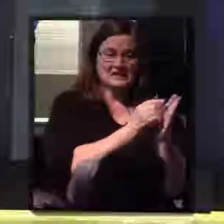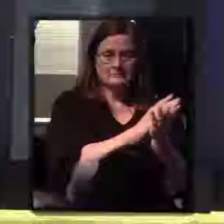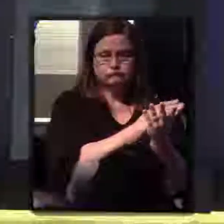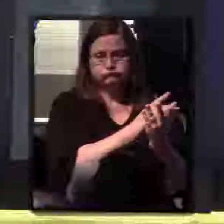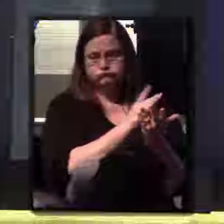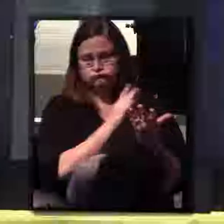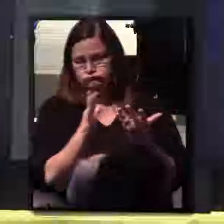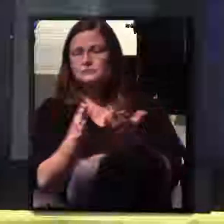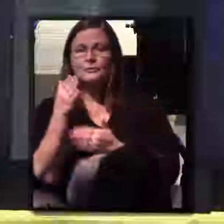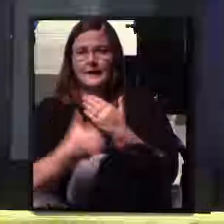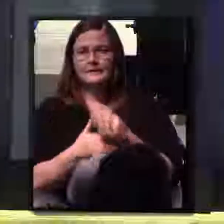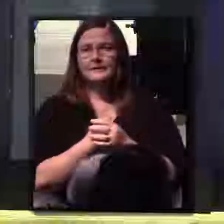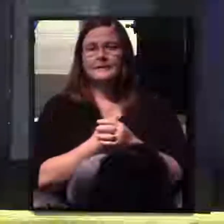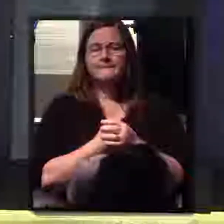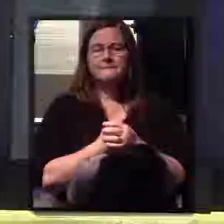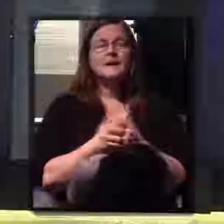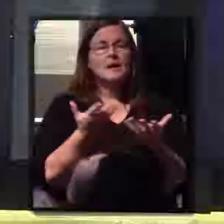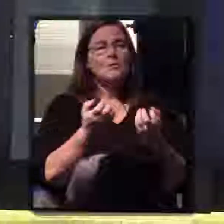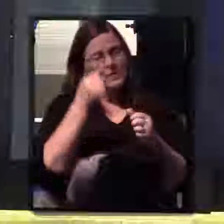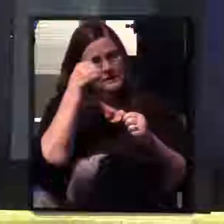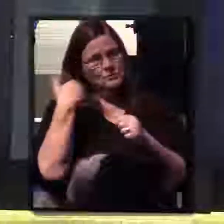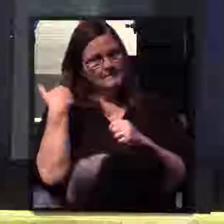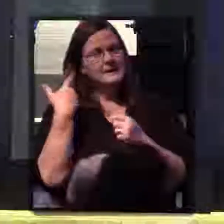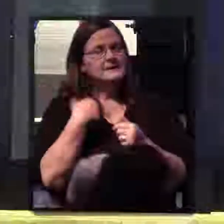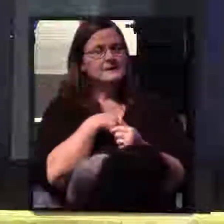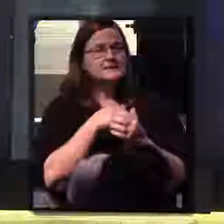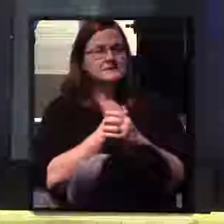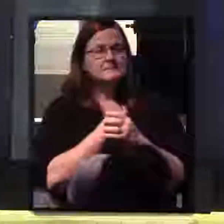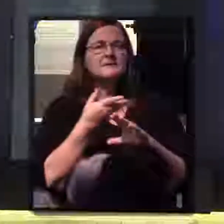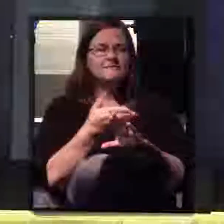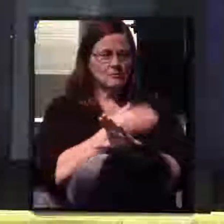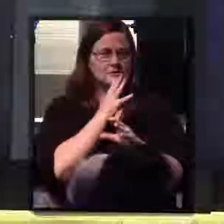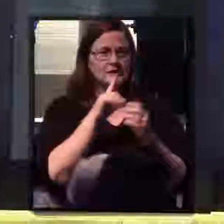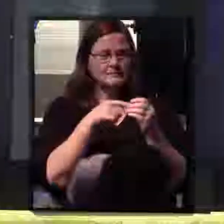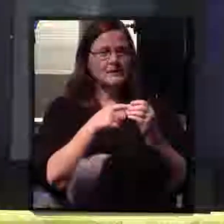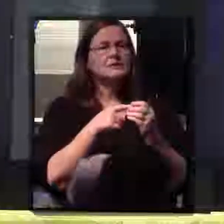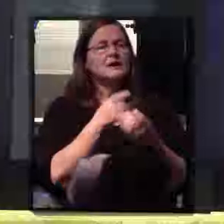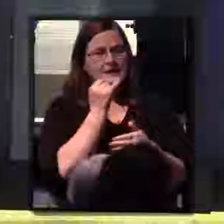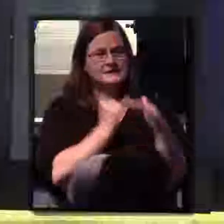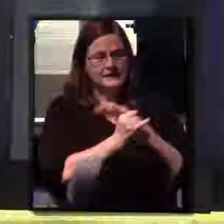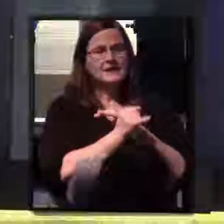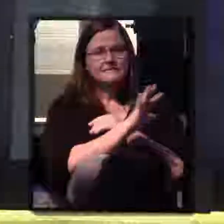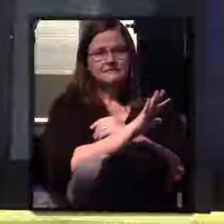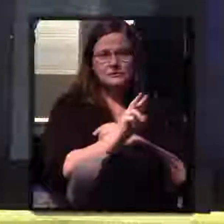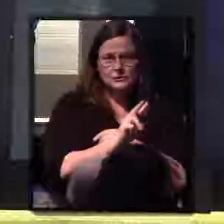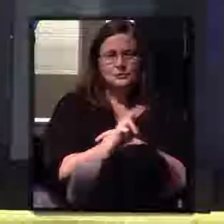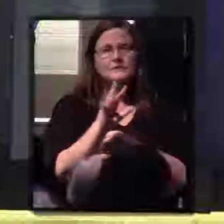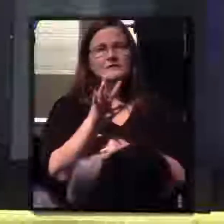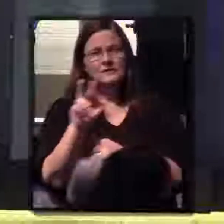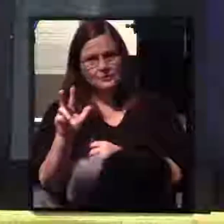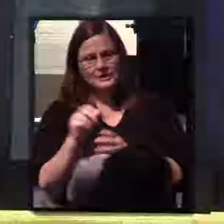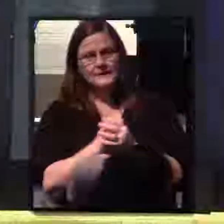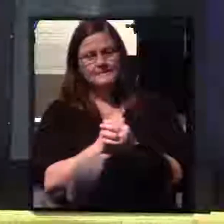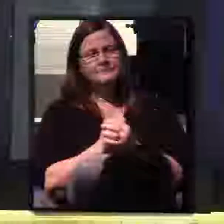God's word from beginning to end. In fact, I want to remind us, before we get into Isaiah chapter 52